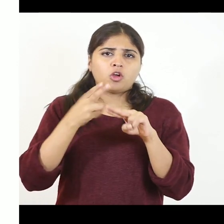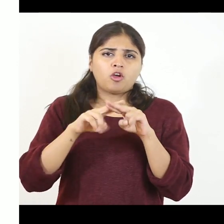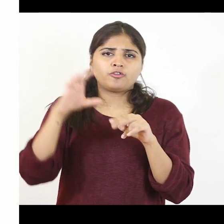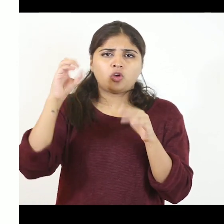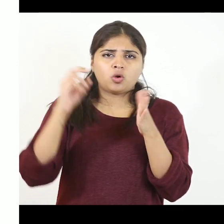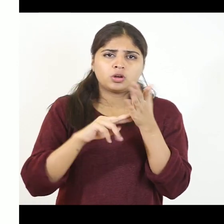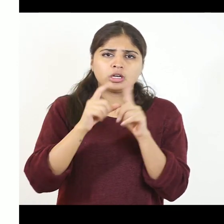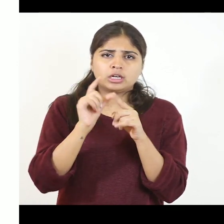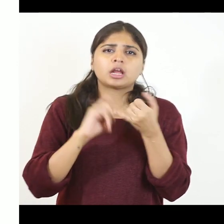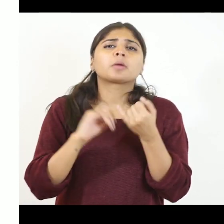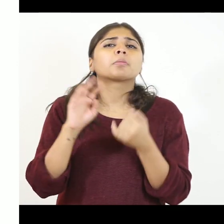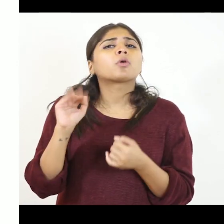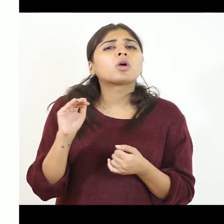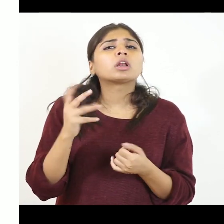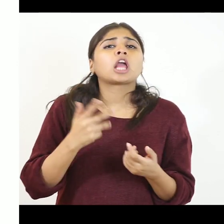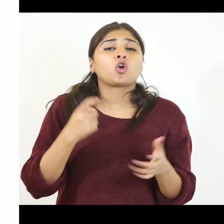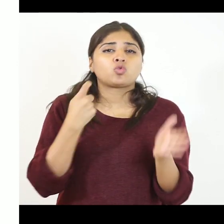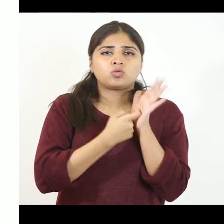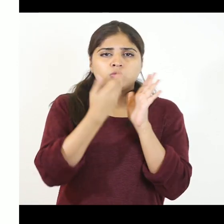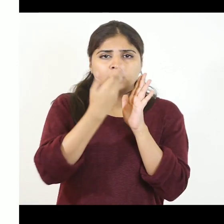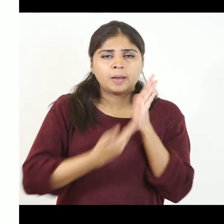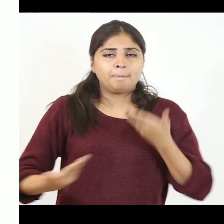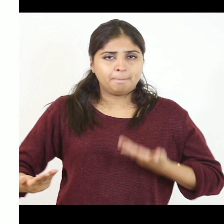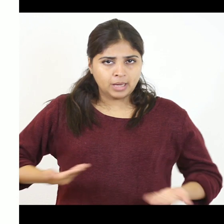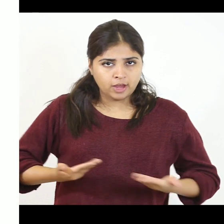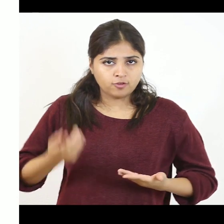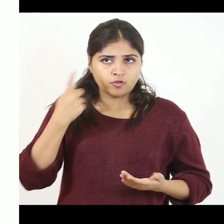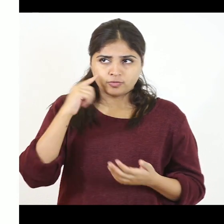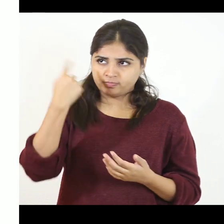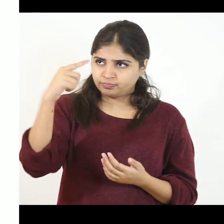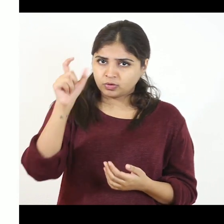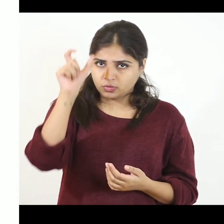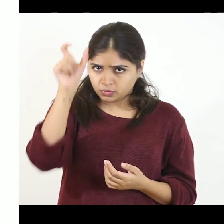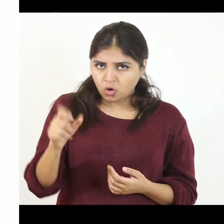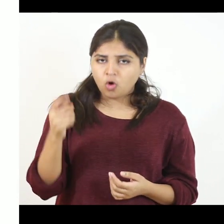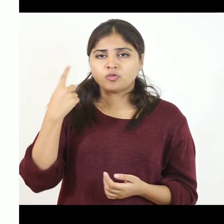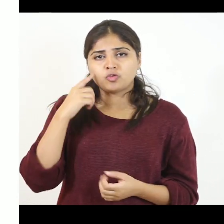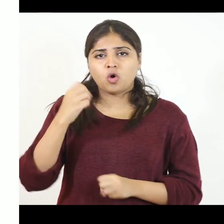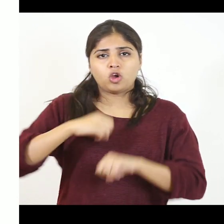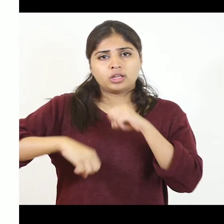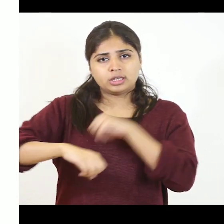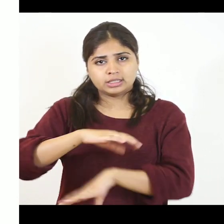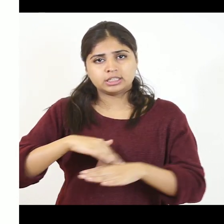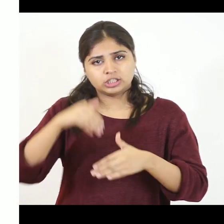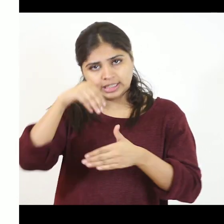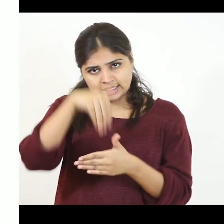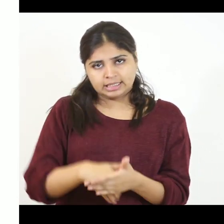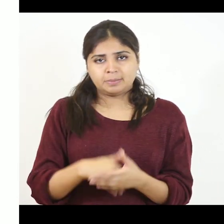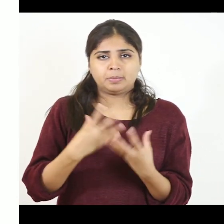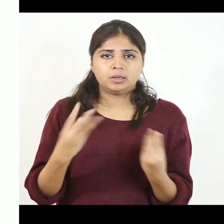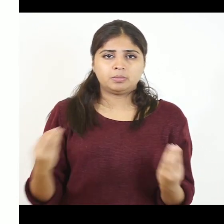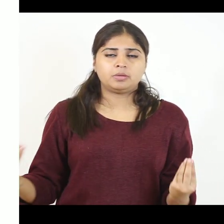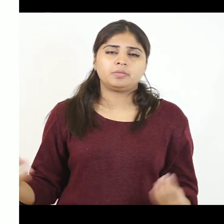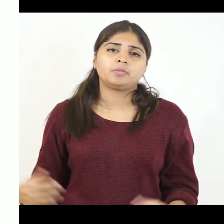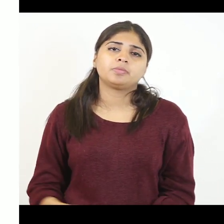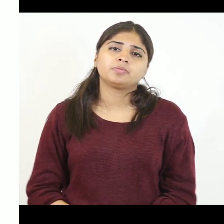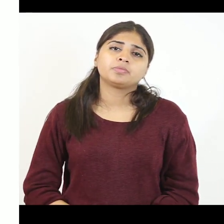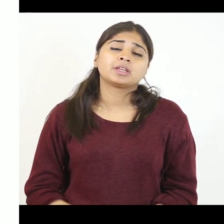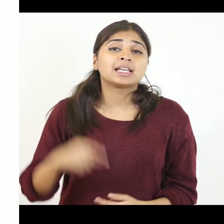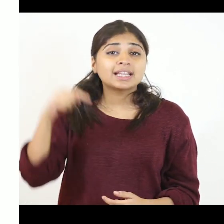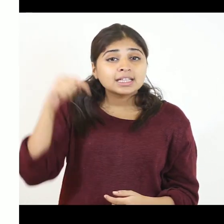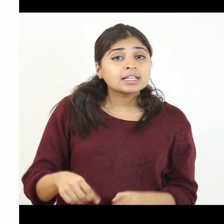Code of conduct. Code of conduct refers to the rules of behavior which are set for a group of people